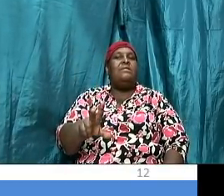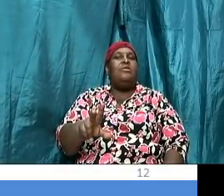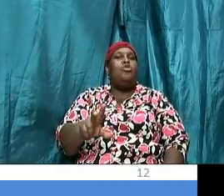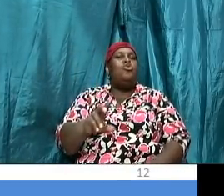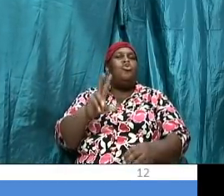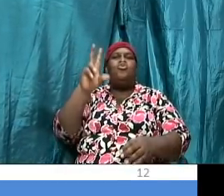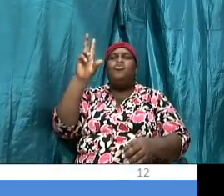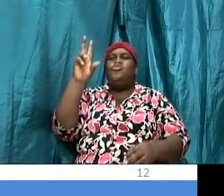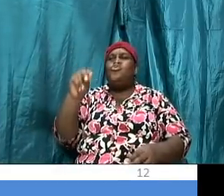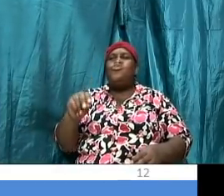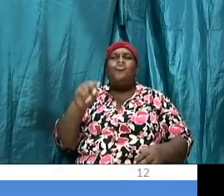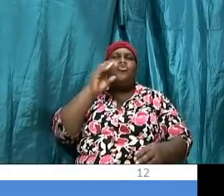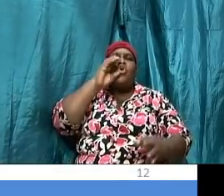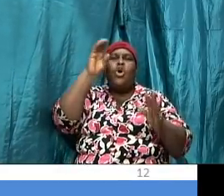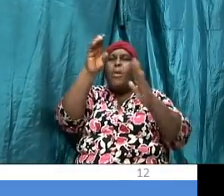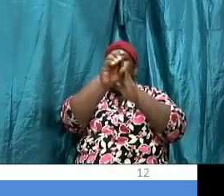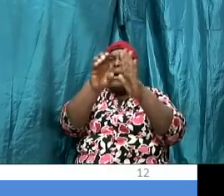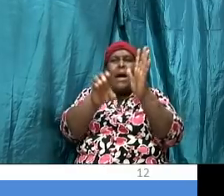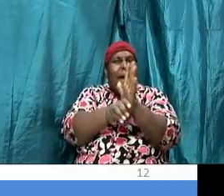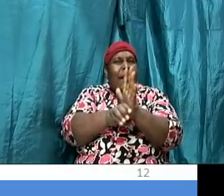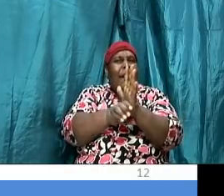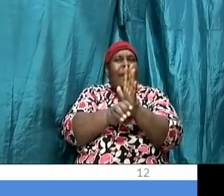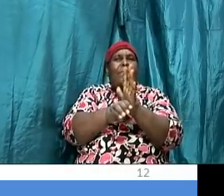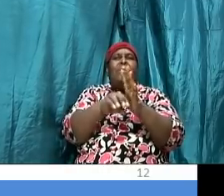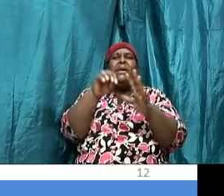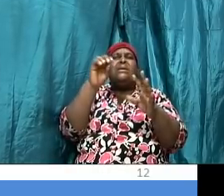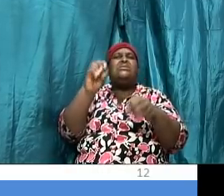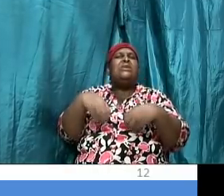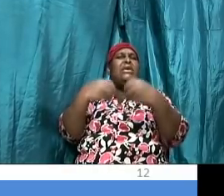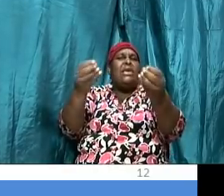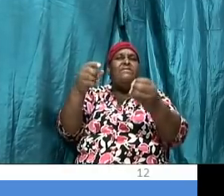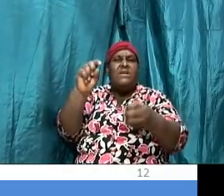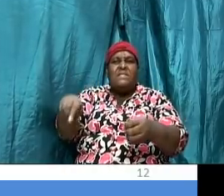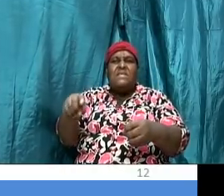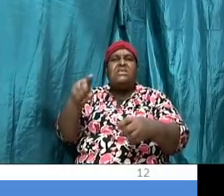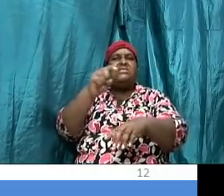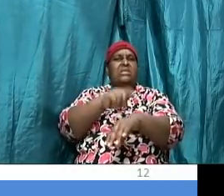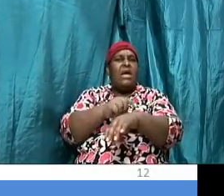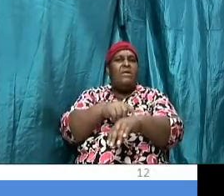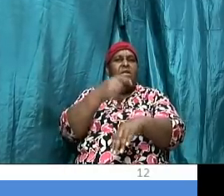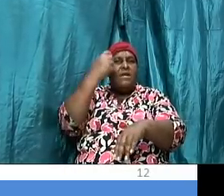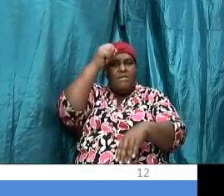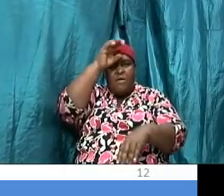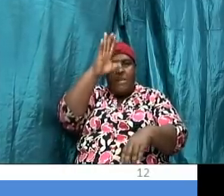no commandments given at this time for man to